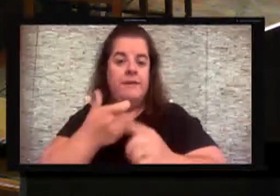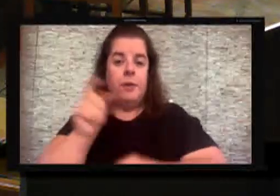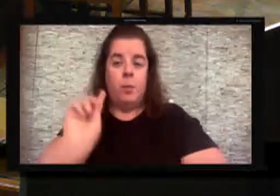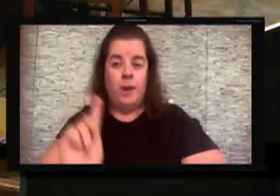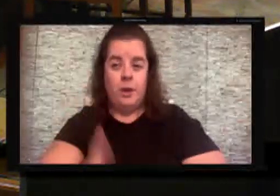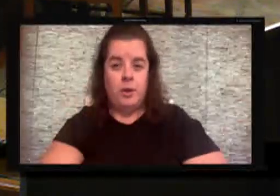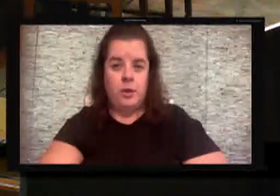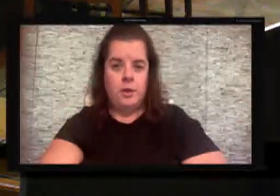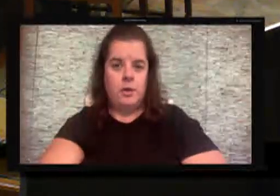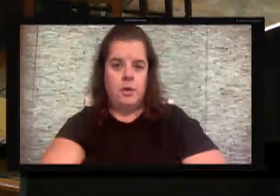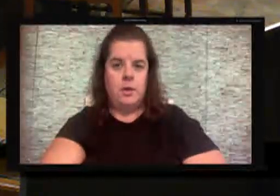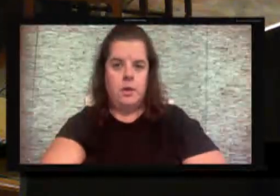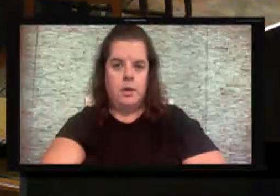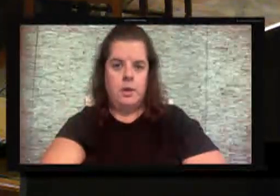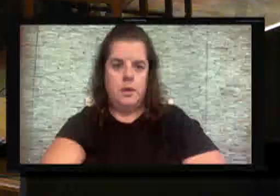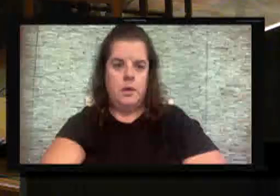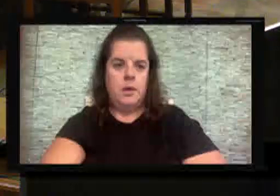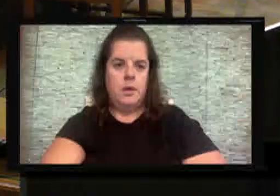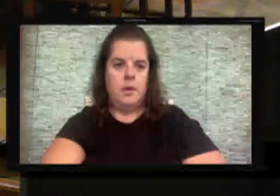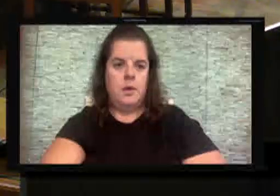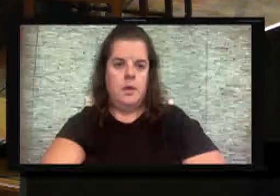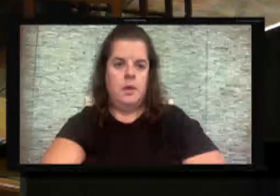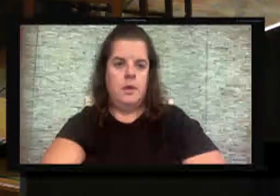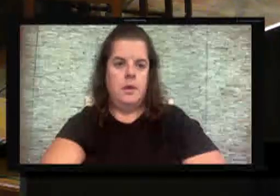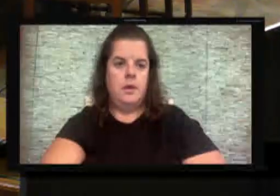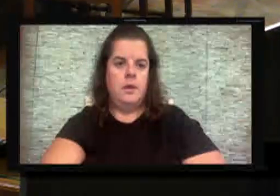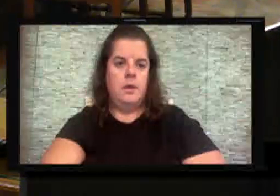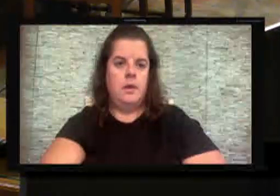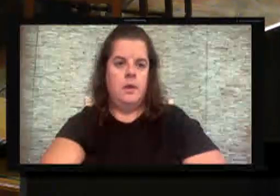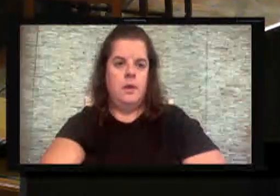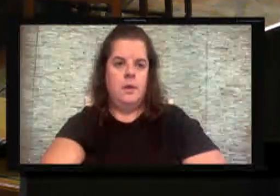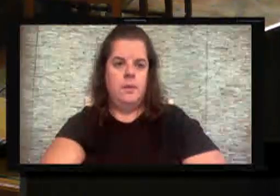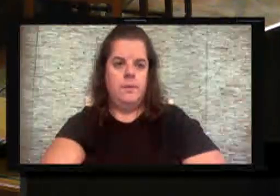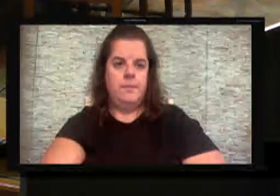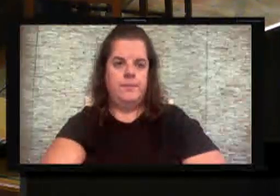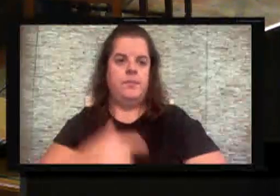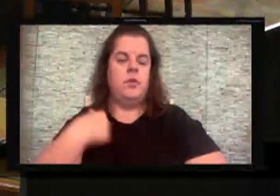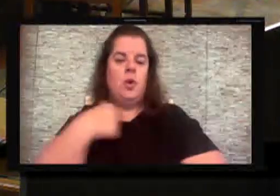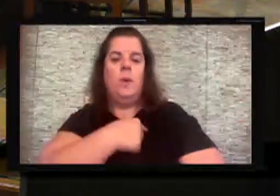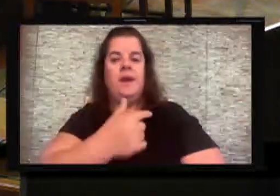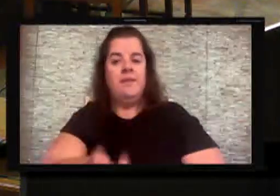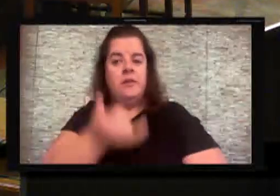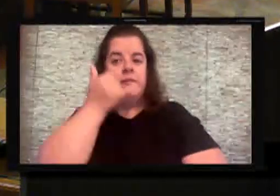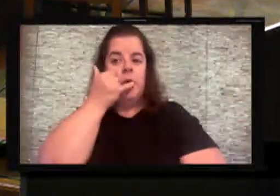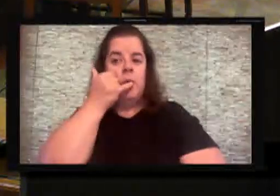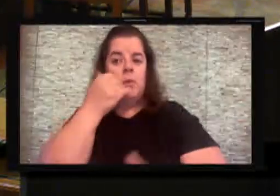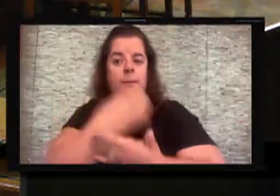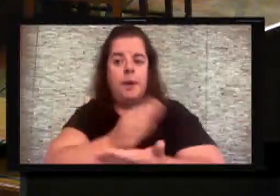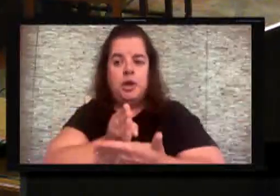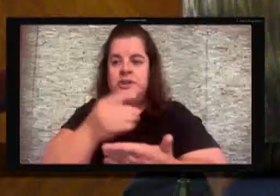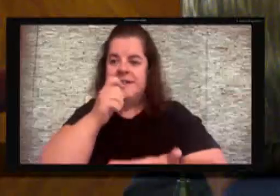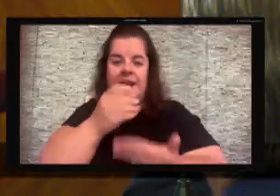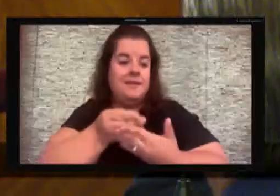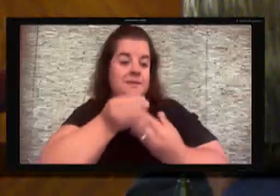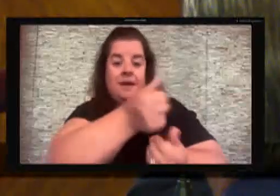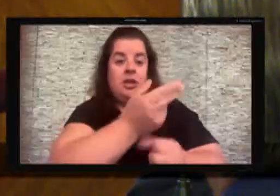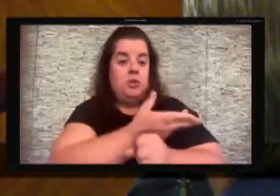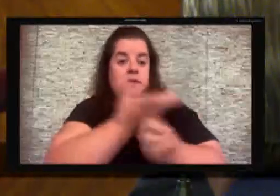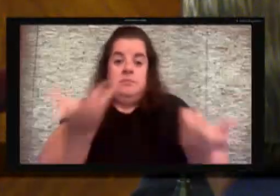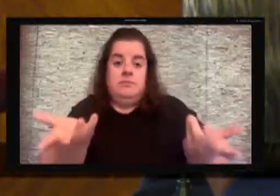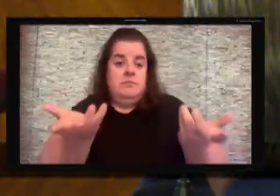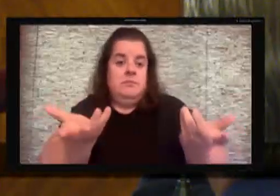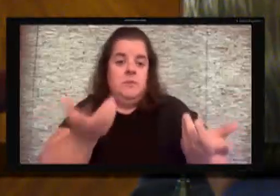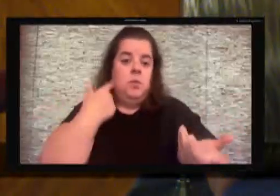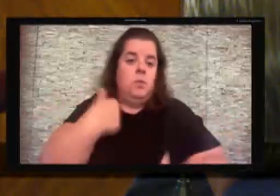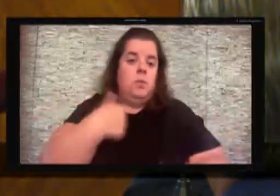it's coming from our telephone. We have a telephone budget that we're not spending, and we're transferring the